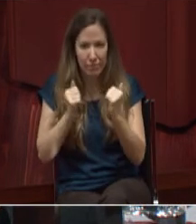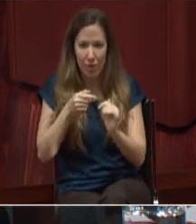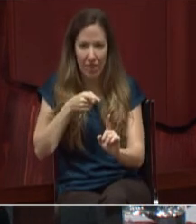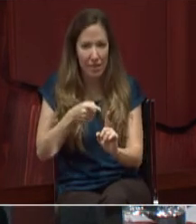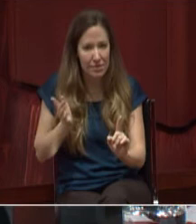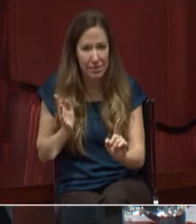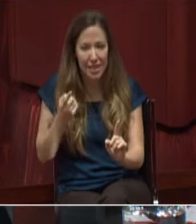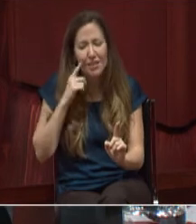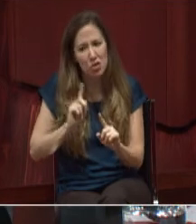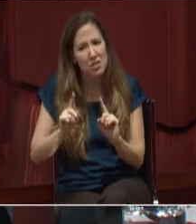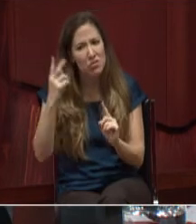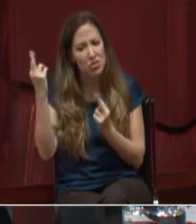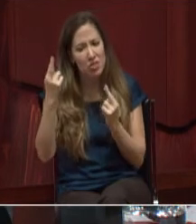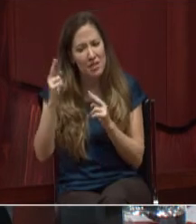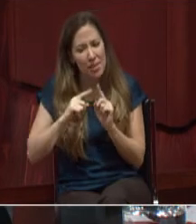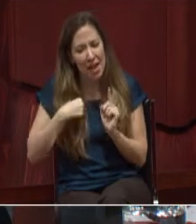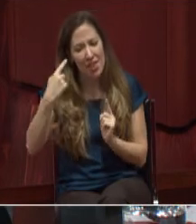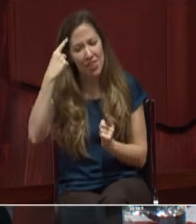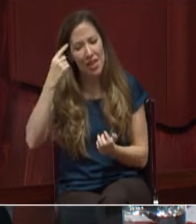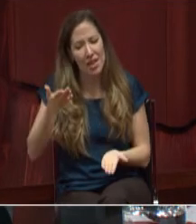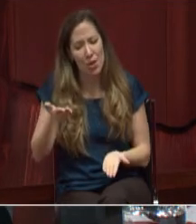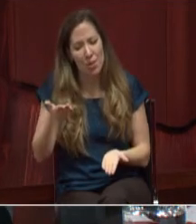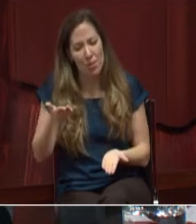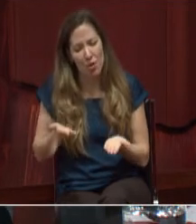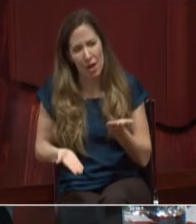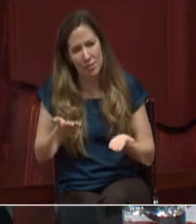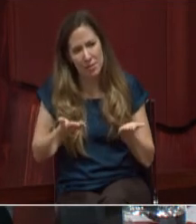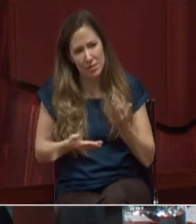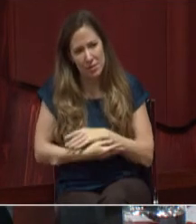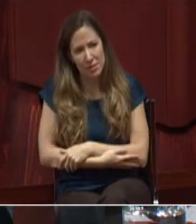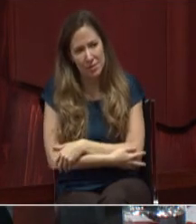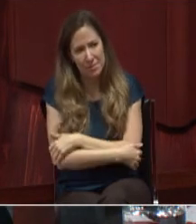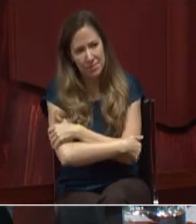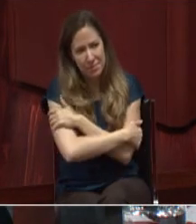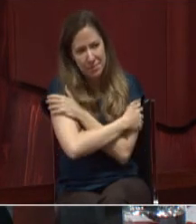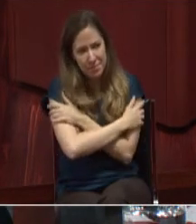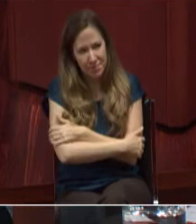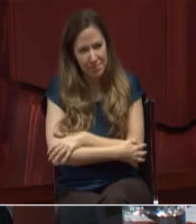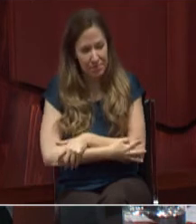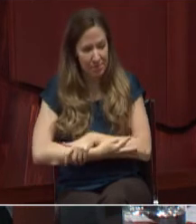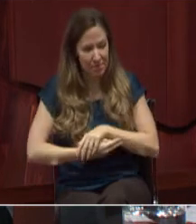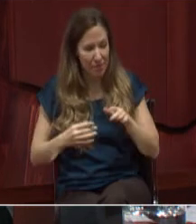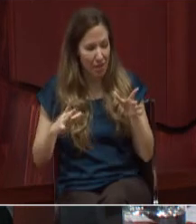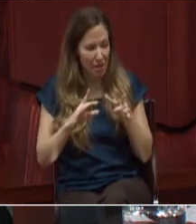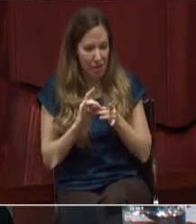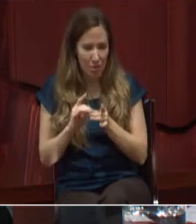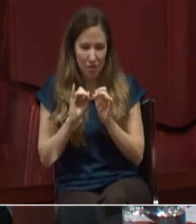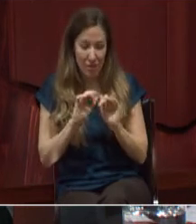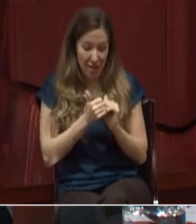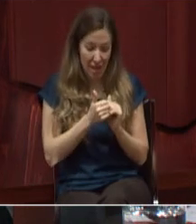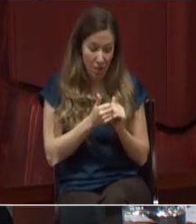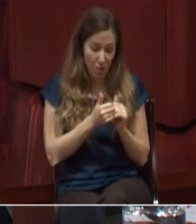I think perhaps a combination of the way it operated after